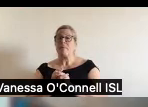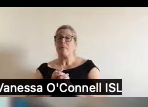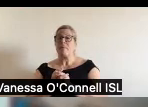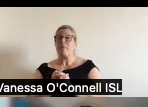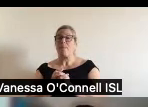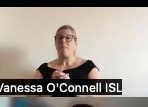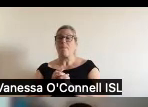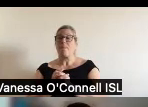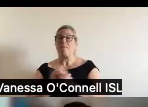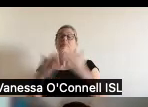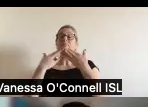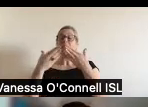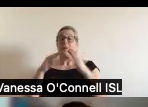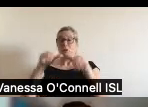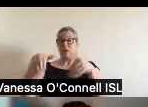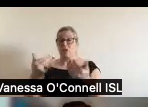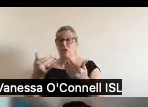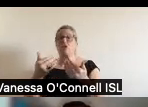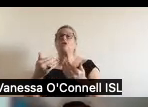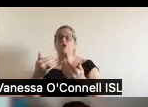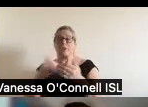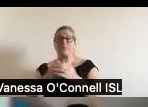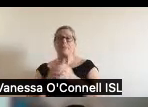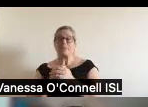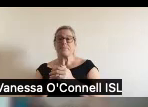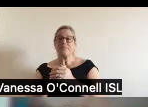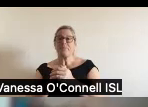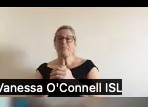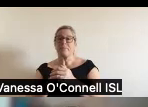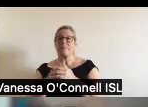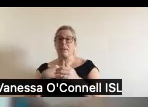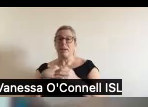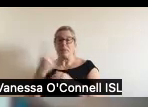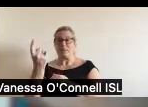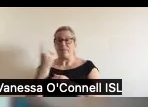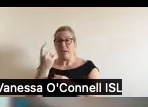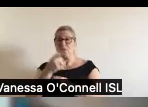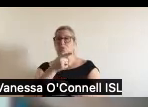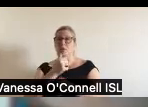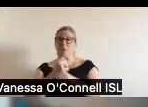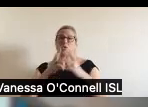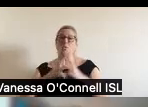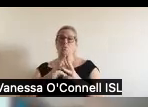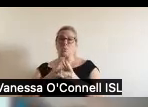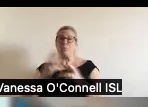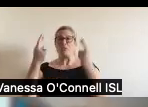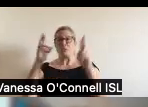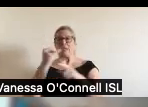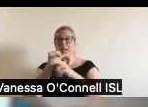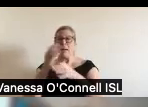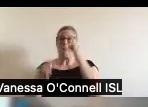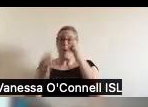thanks for the introduction, Rachel. I was invited to talk about women's representation in politics across